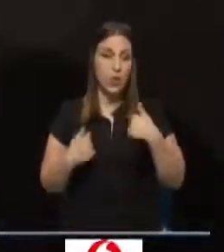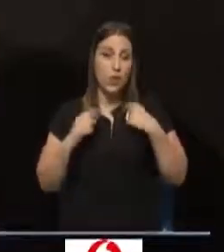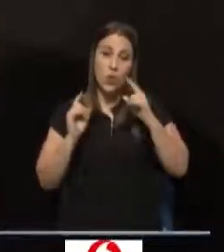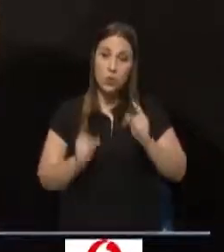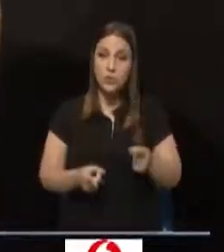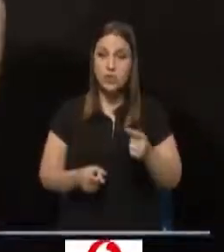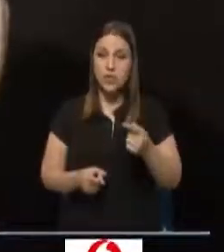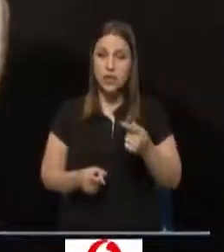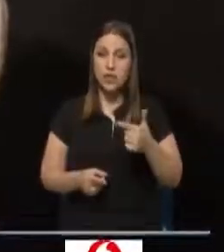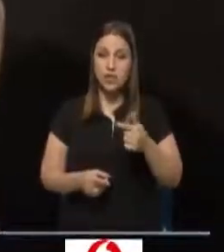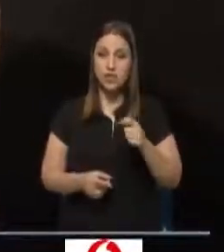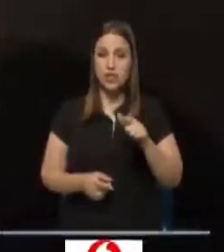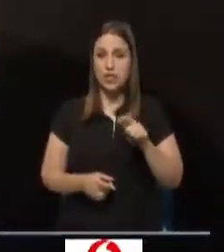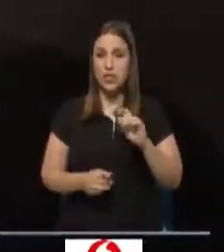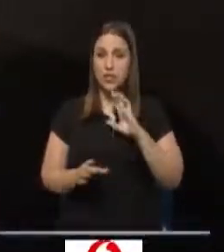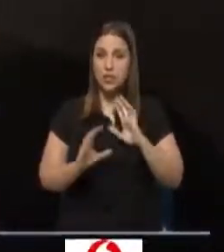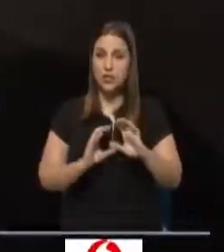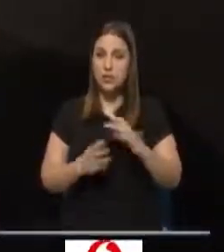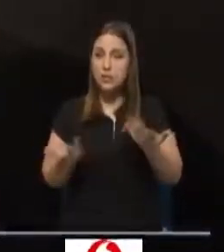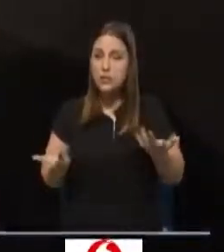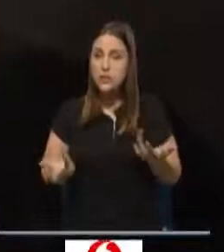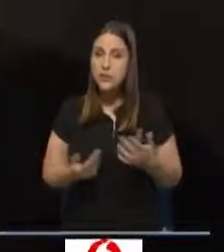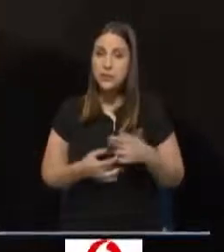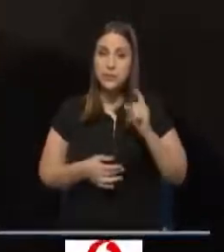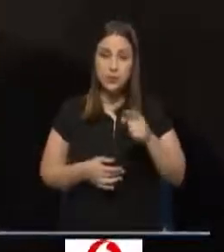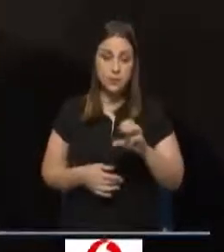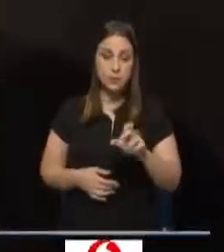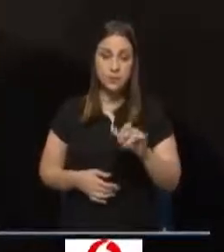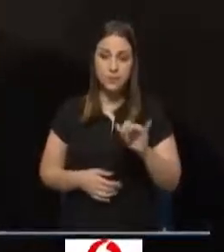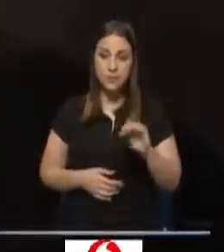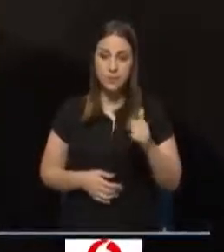is not very practical. When they started in the